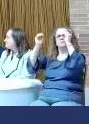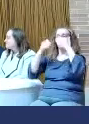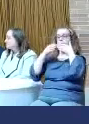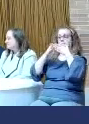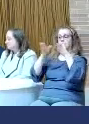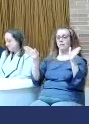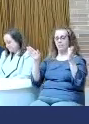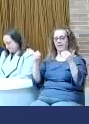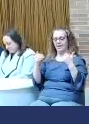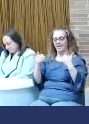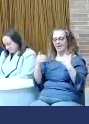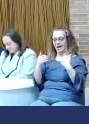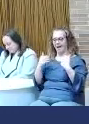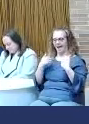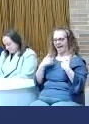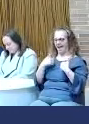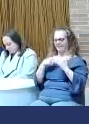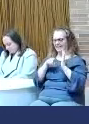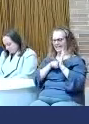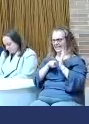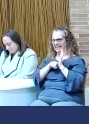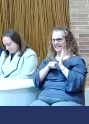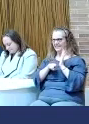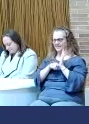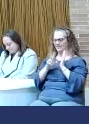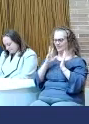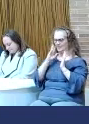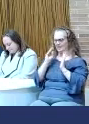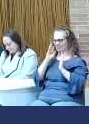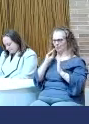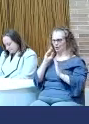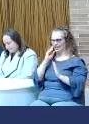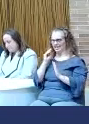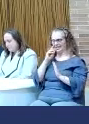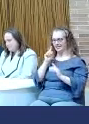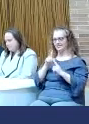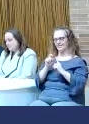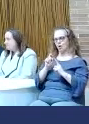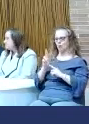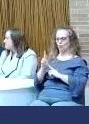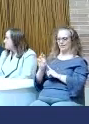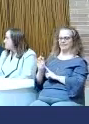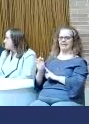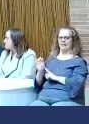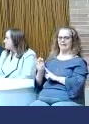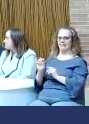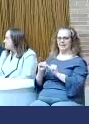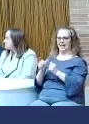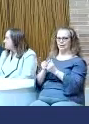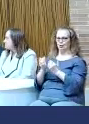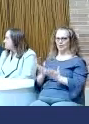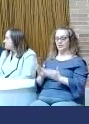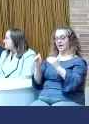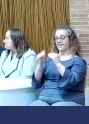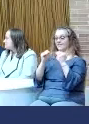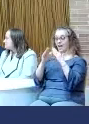a bad taste in their mouth sometimes from the way we do business and fair housing is one of those